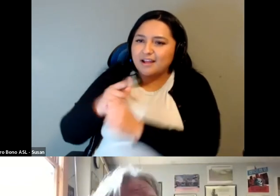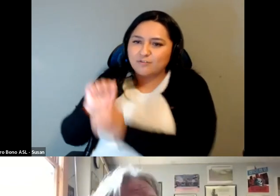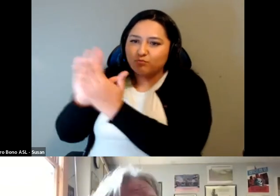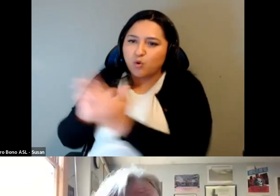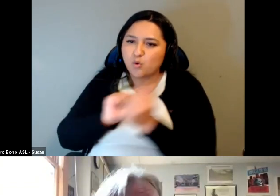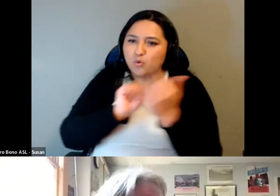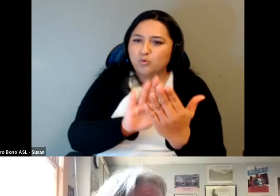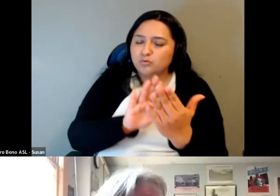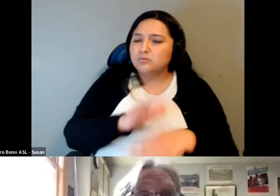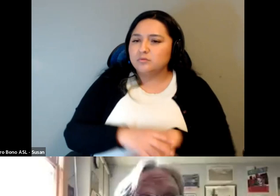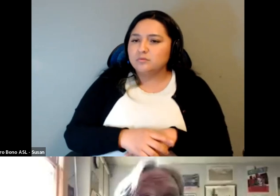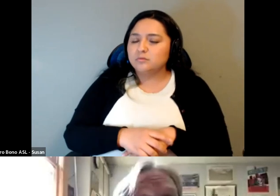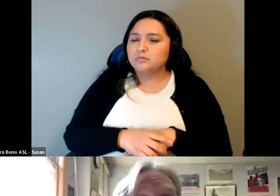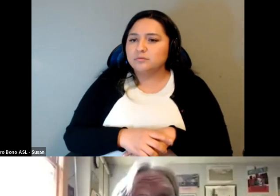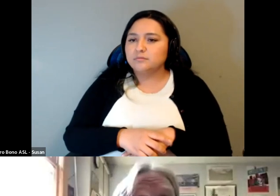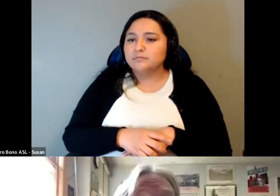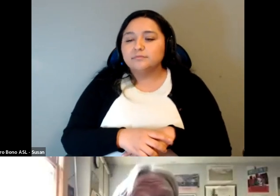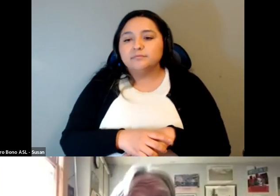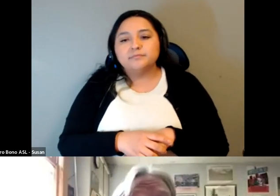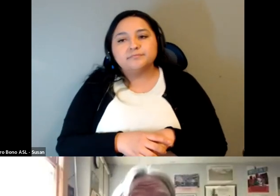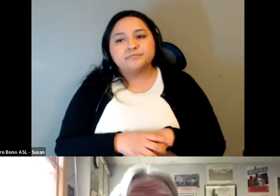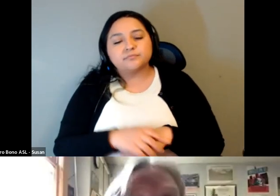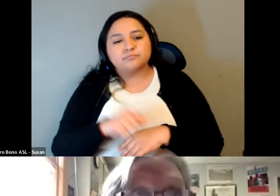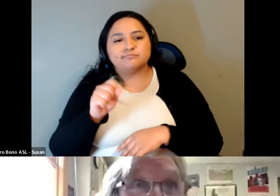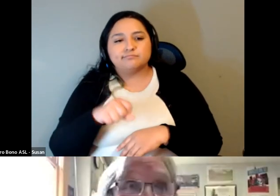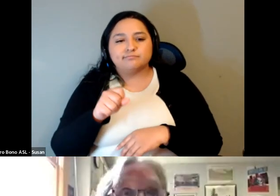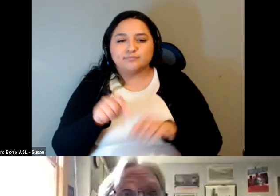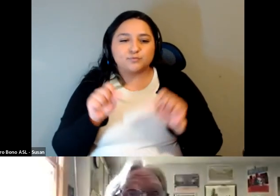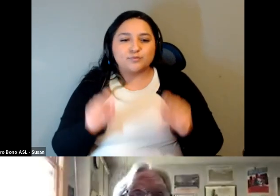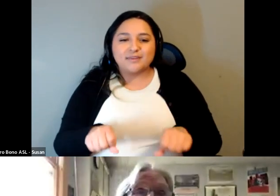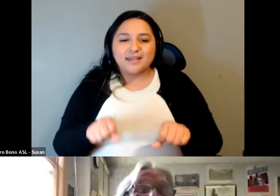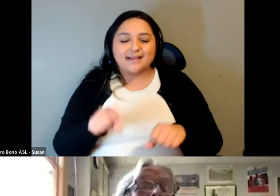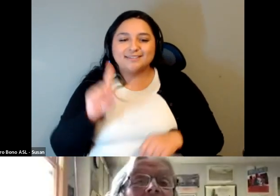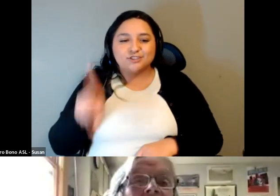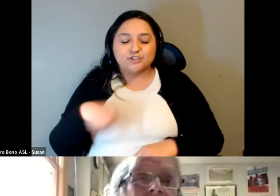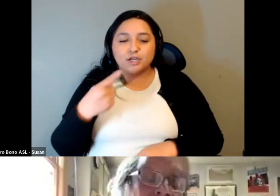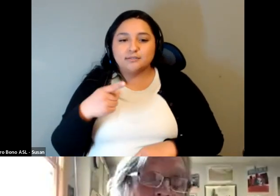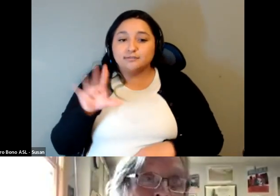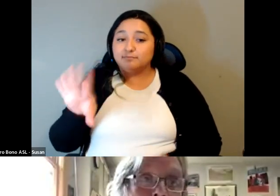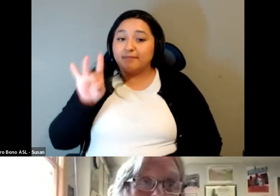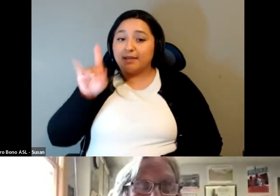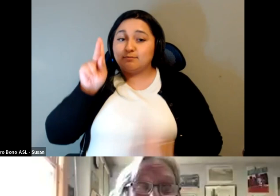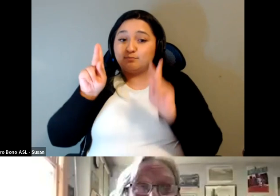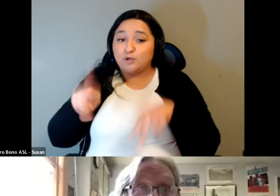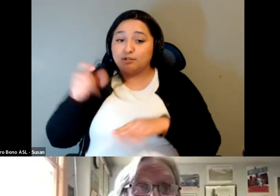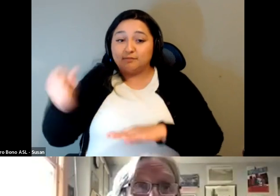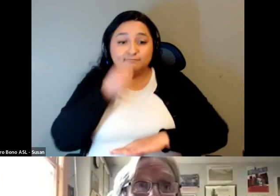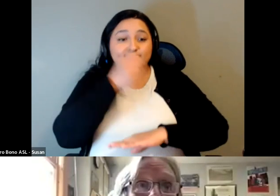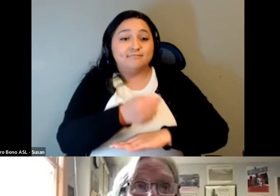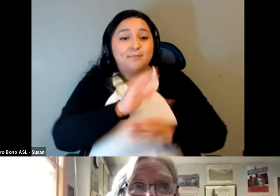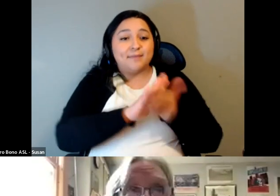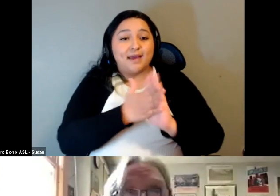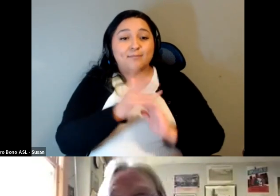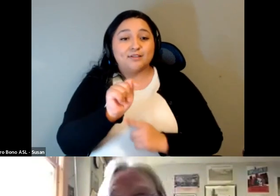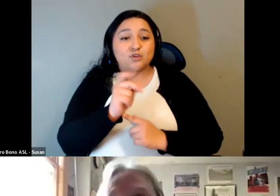Yeah, I mean, you can pretty much tokenize any segment of the community, and they sure as hell have done that with us.